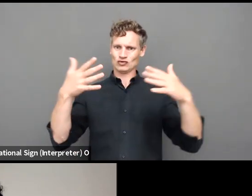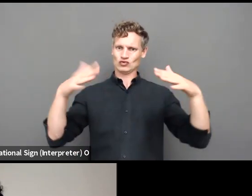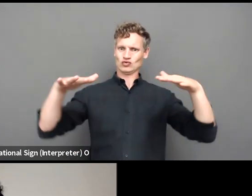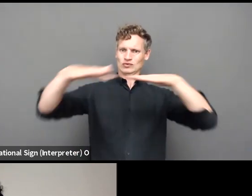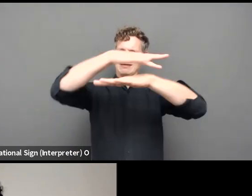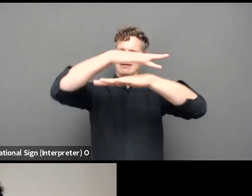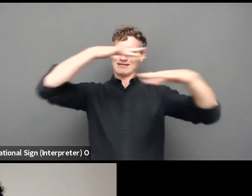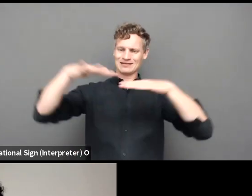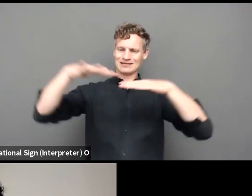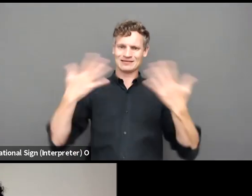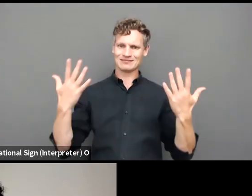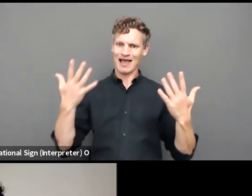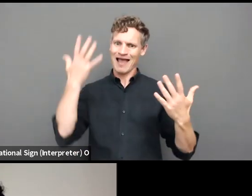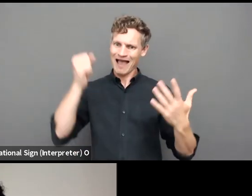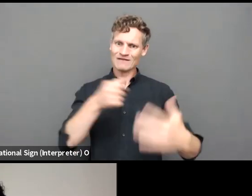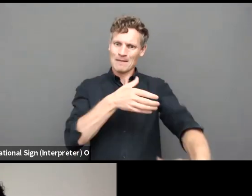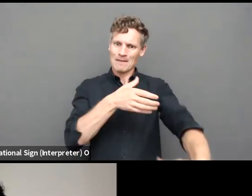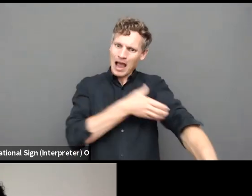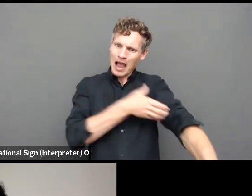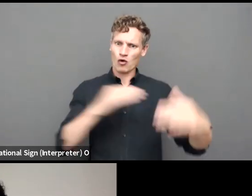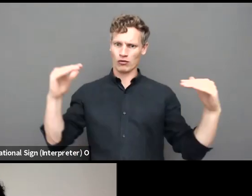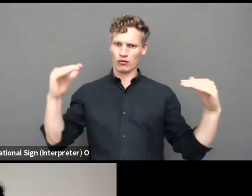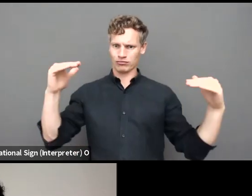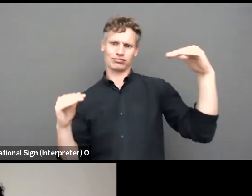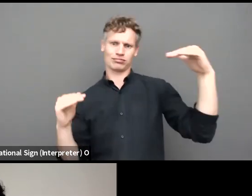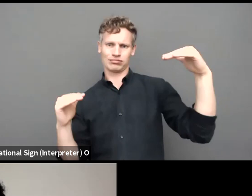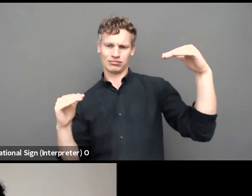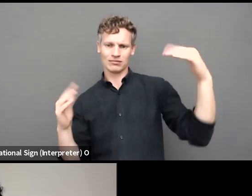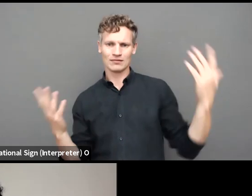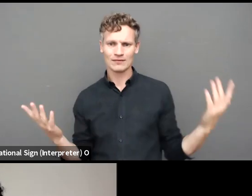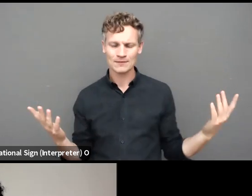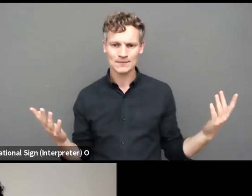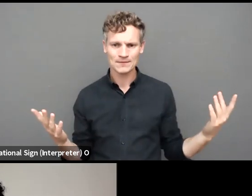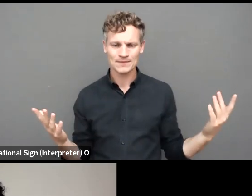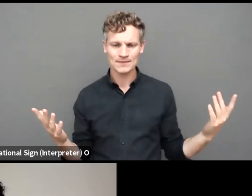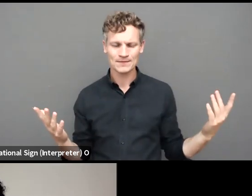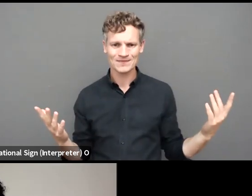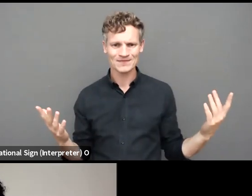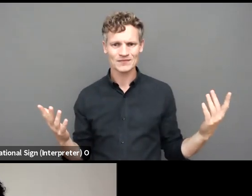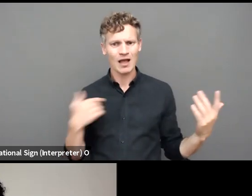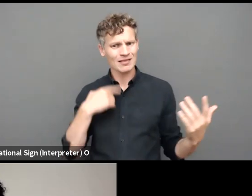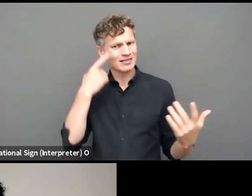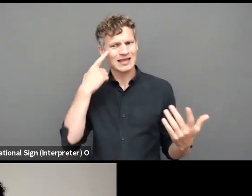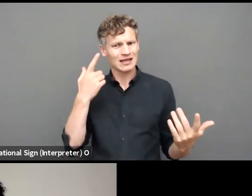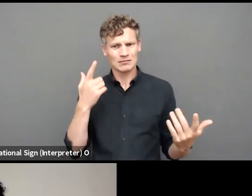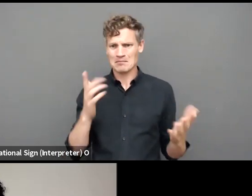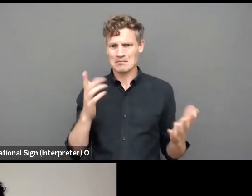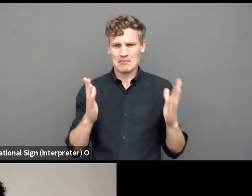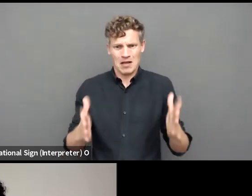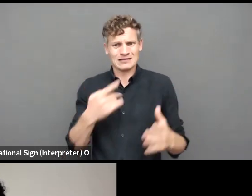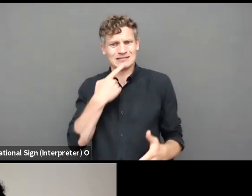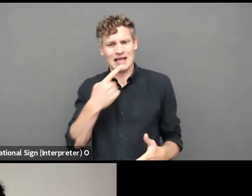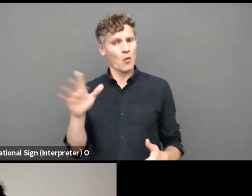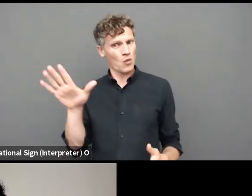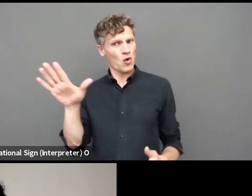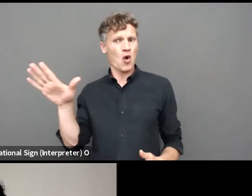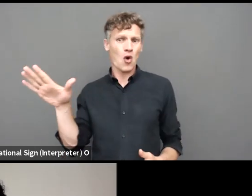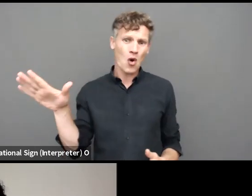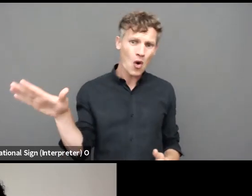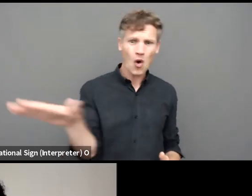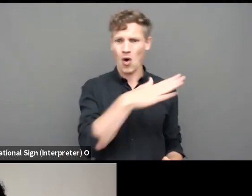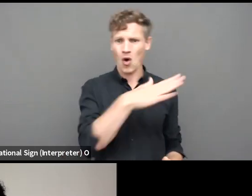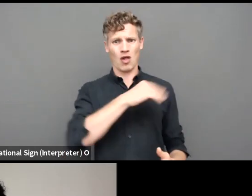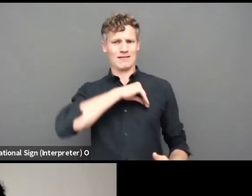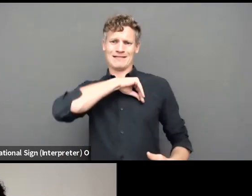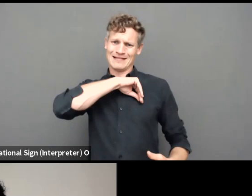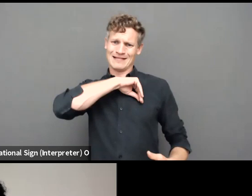And that's come out, I think, very much, you know, it's very correct to say that we all gain from equal pay